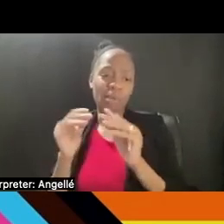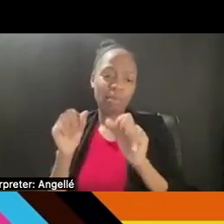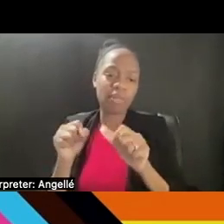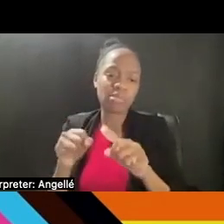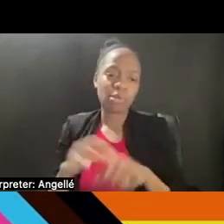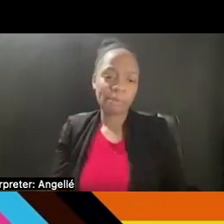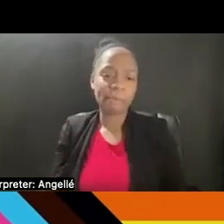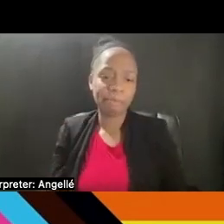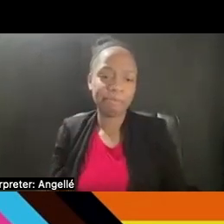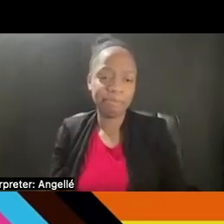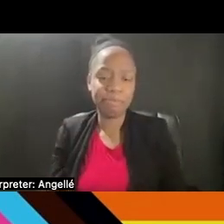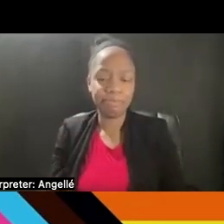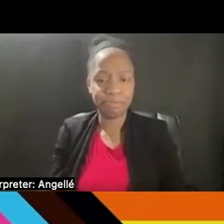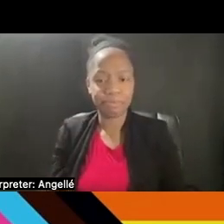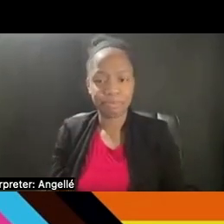Wow. Yeah,